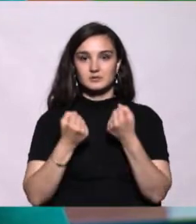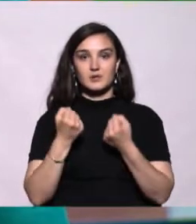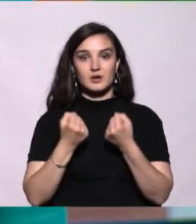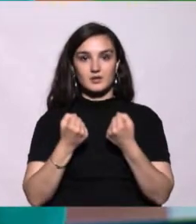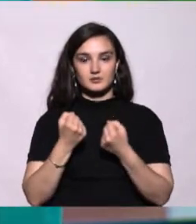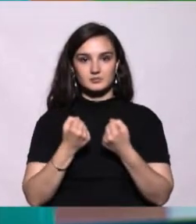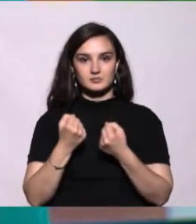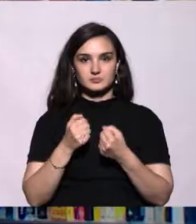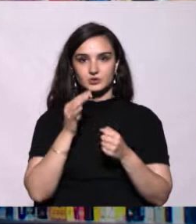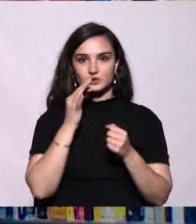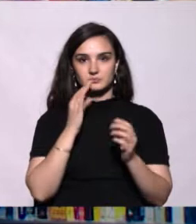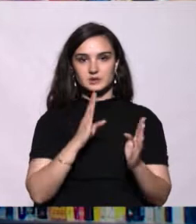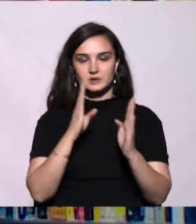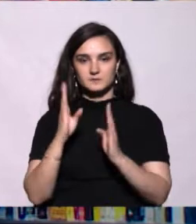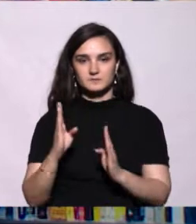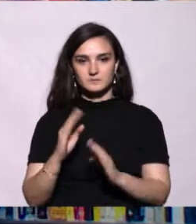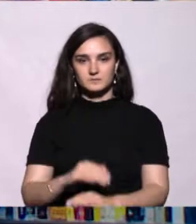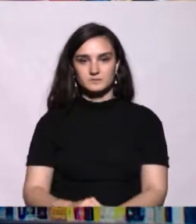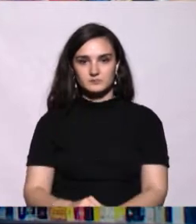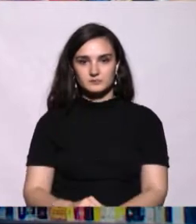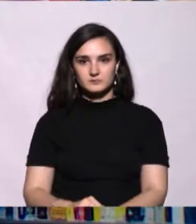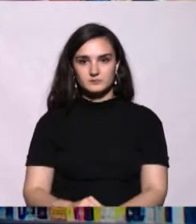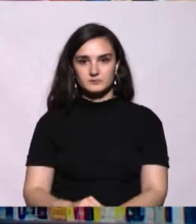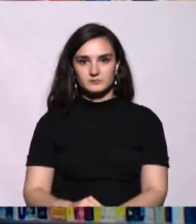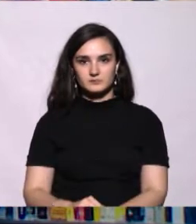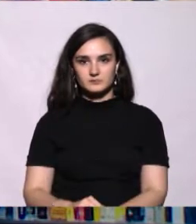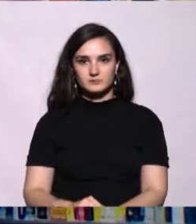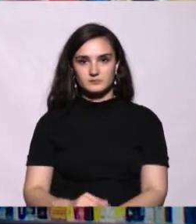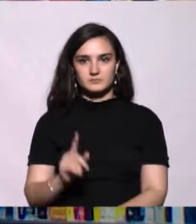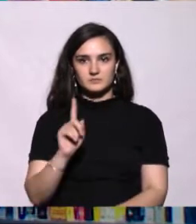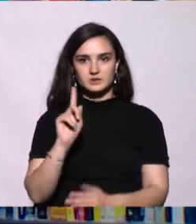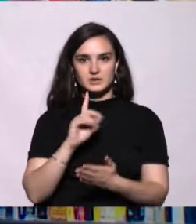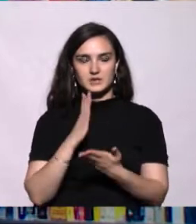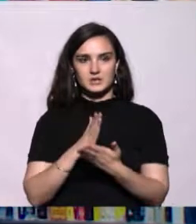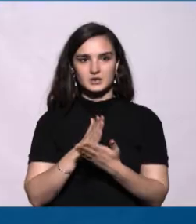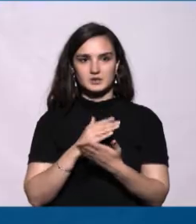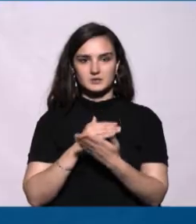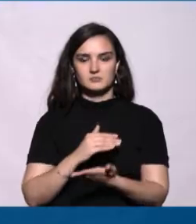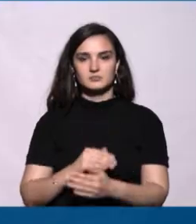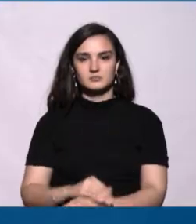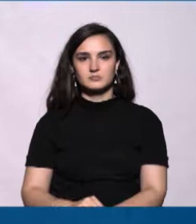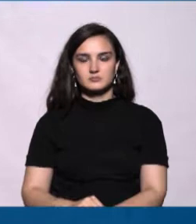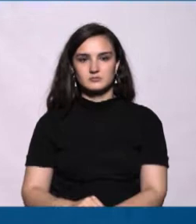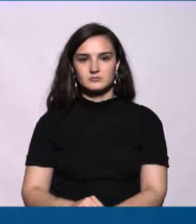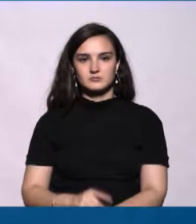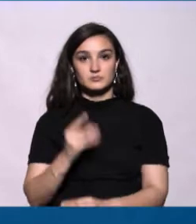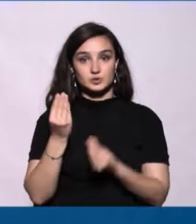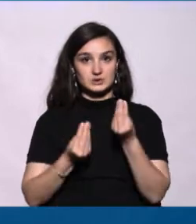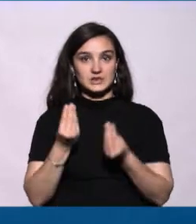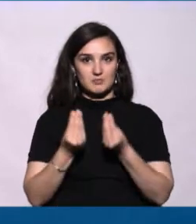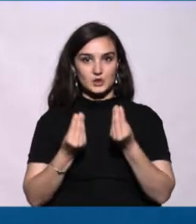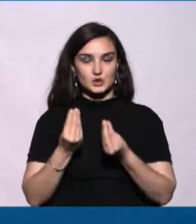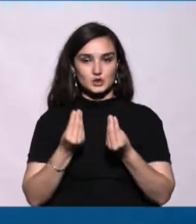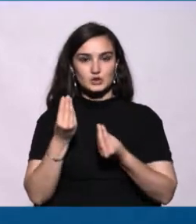car. Next one. Miss Amanda, what is it? Oh, that's a toy. A